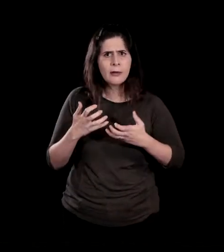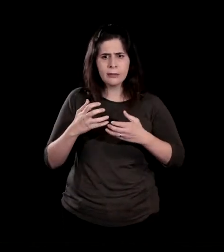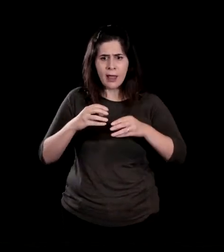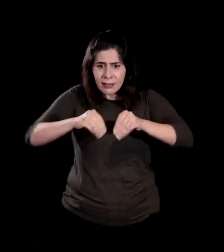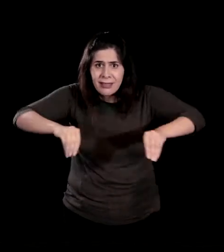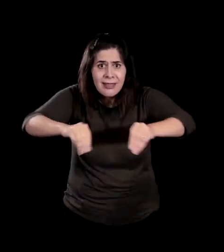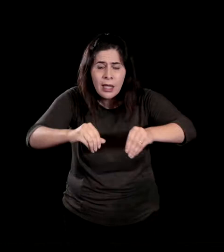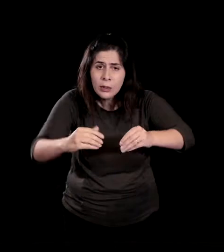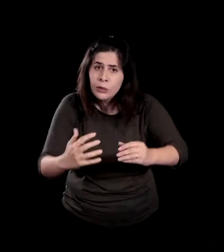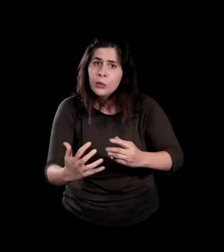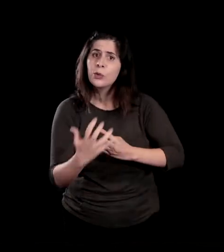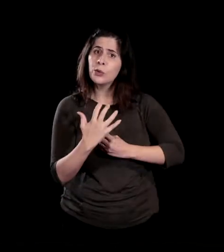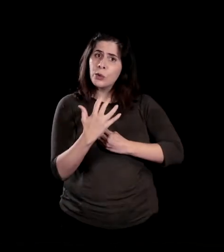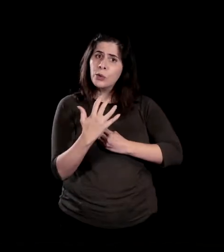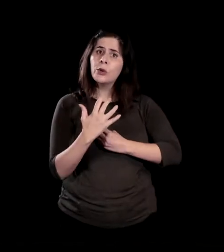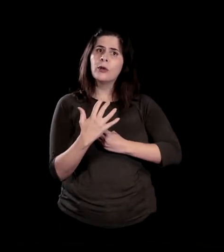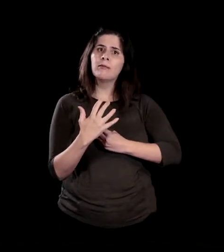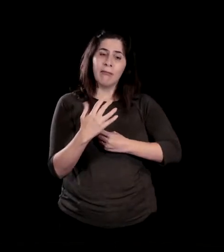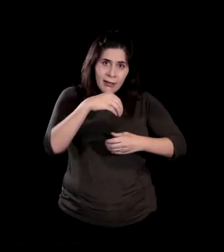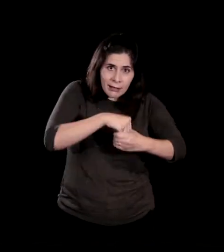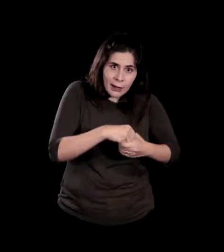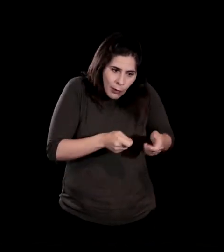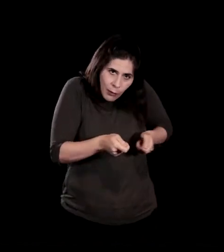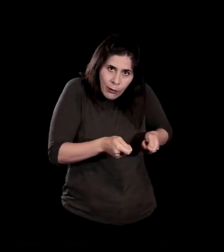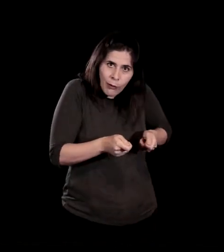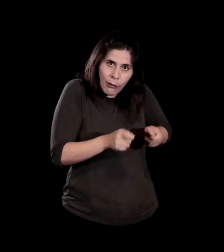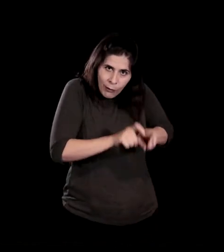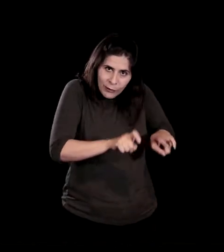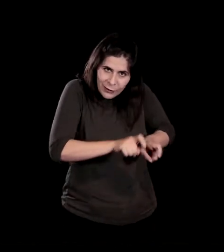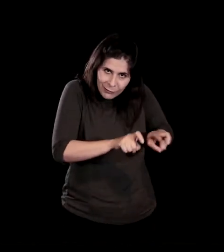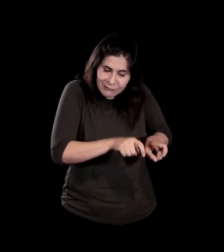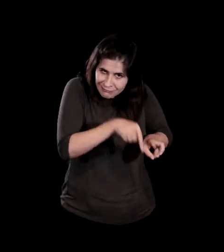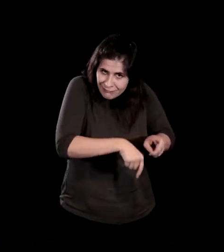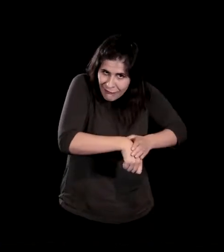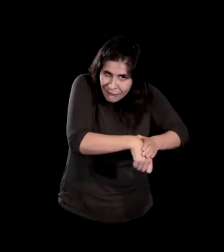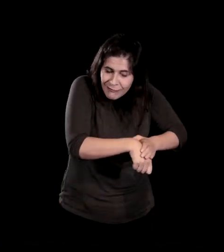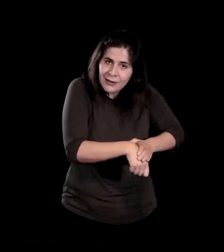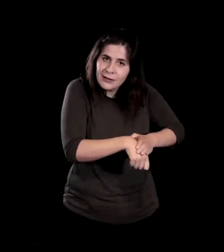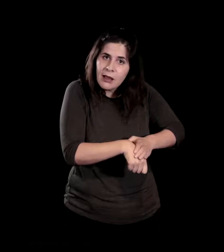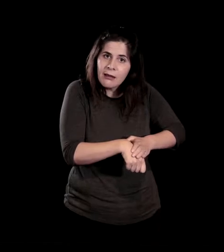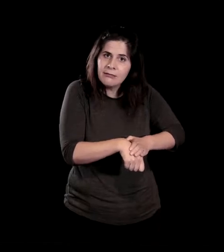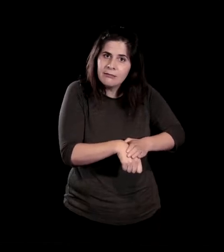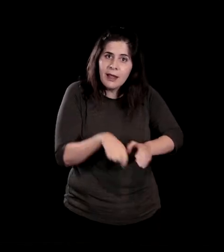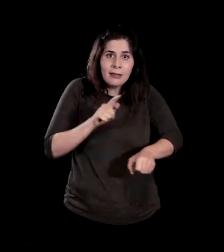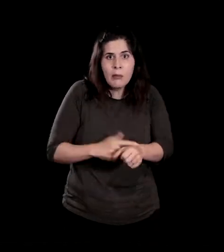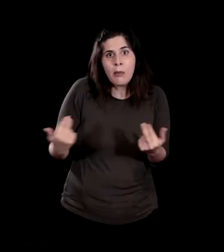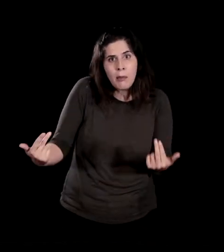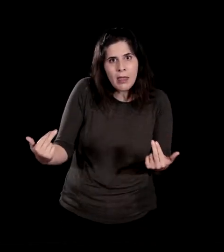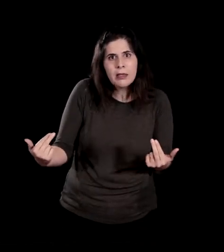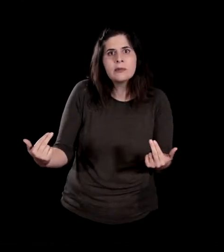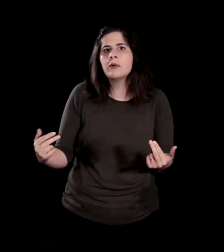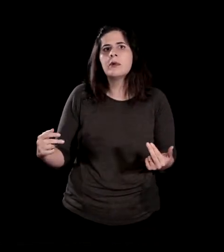territory. I want that the territory go on my controller and my computer. So I'm connect in real